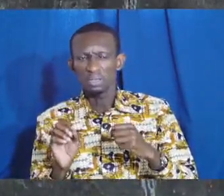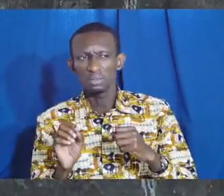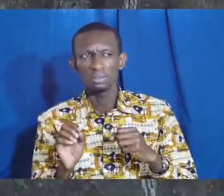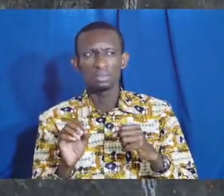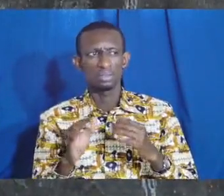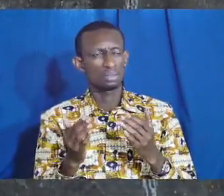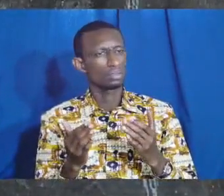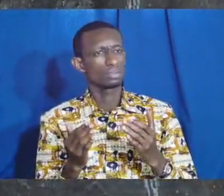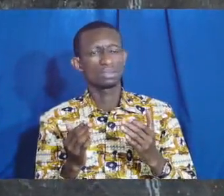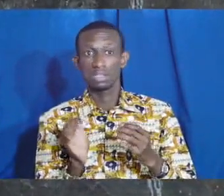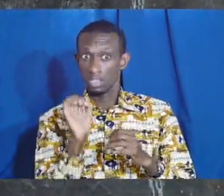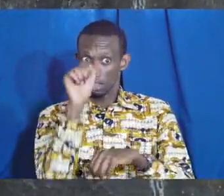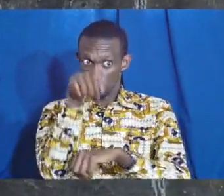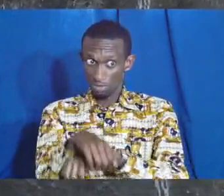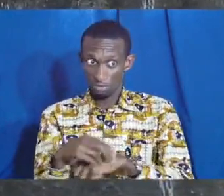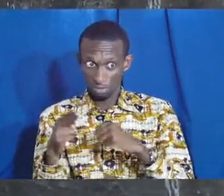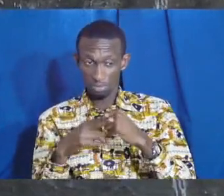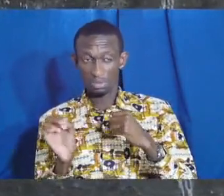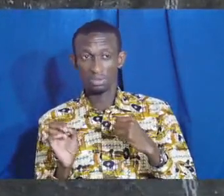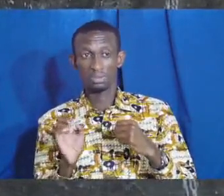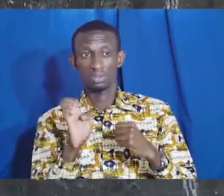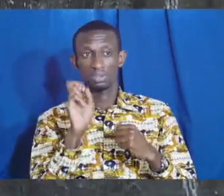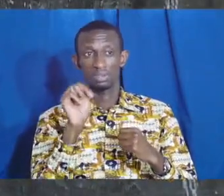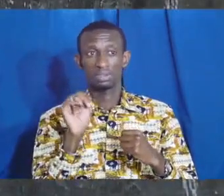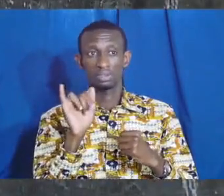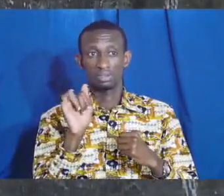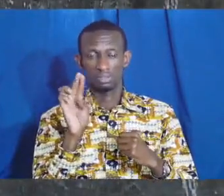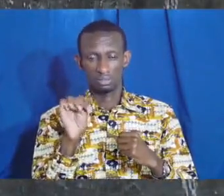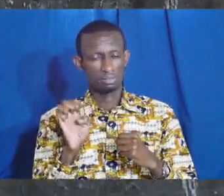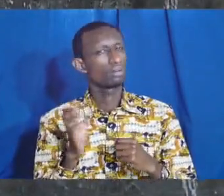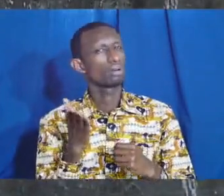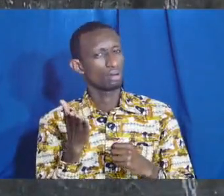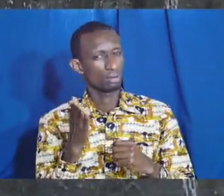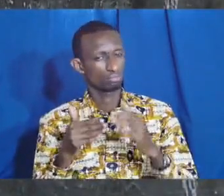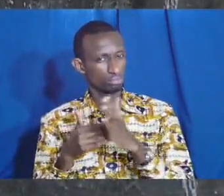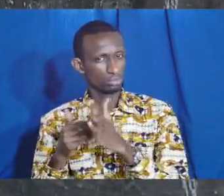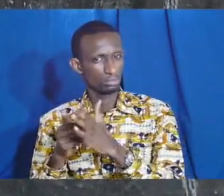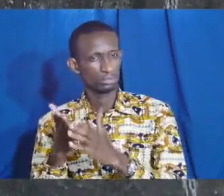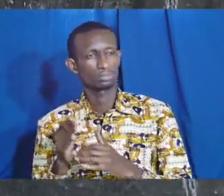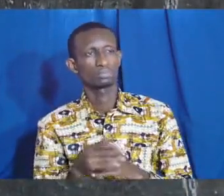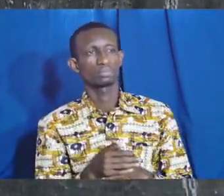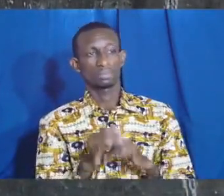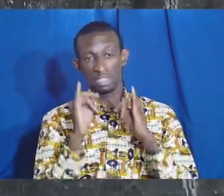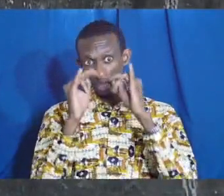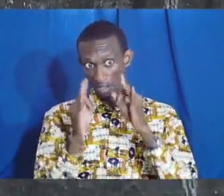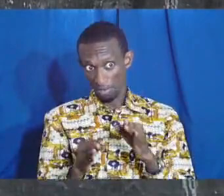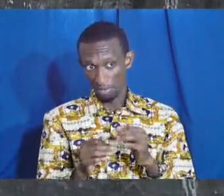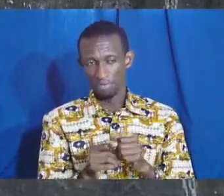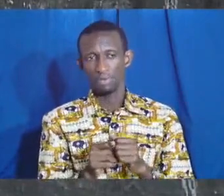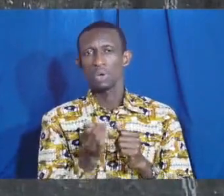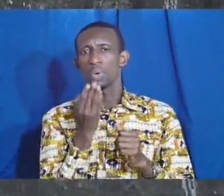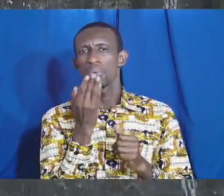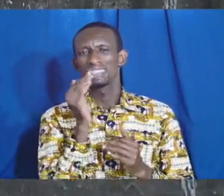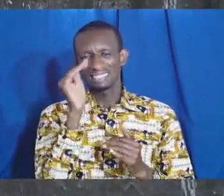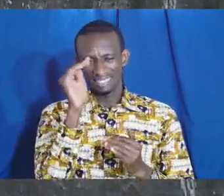it exceeds 37 degrees Celsius, the enzymes are going to be affected in the body. And again, when the temperature is very low in our